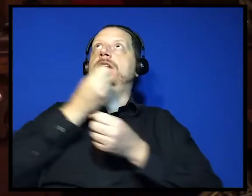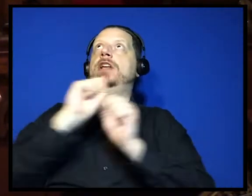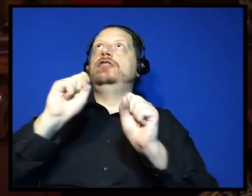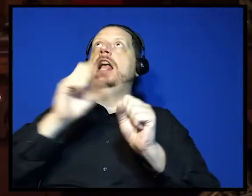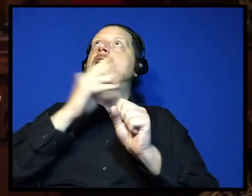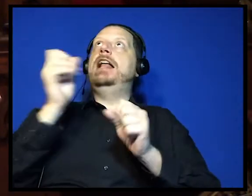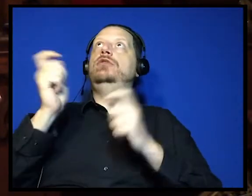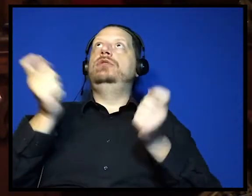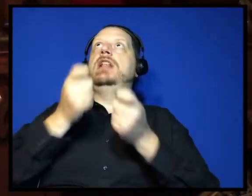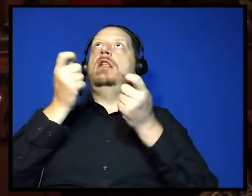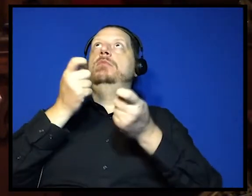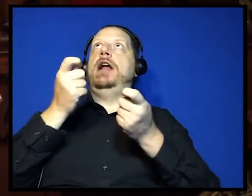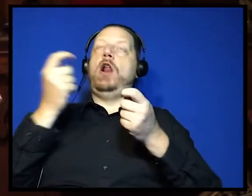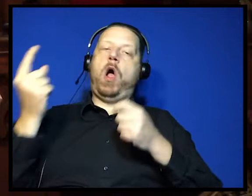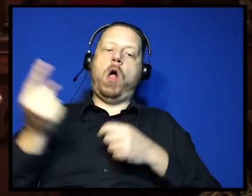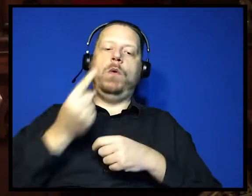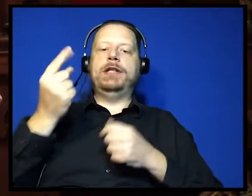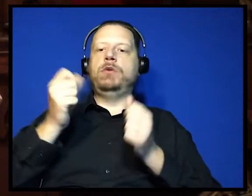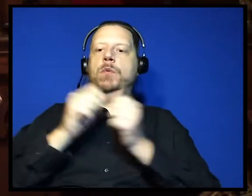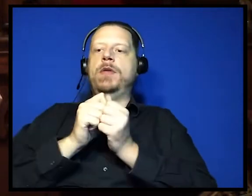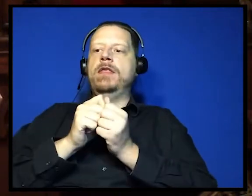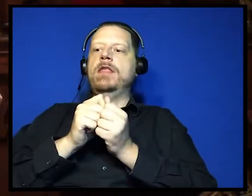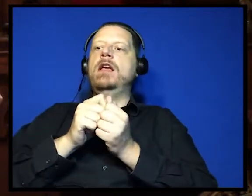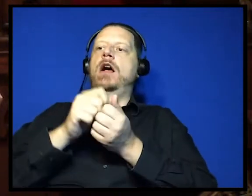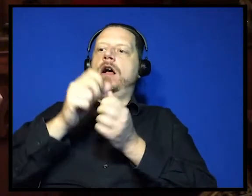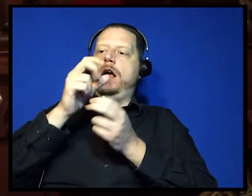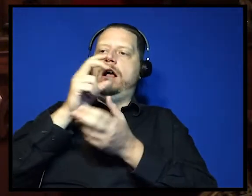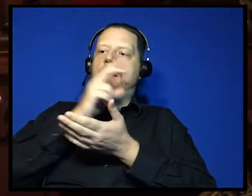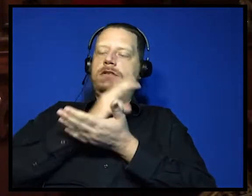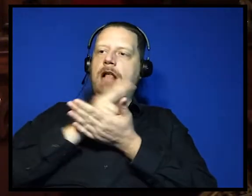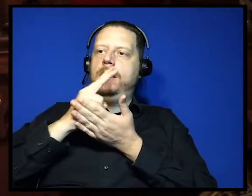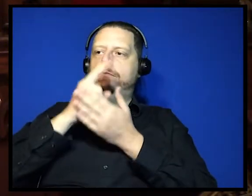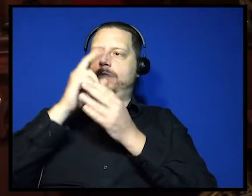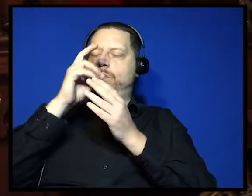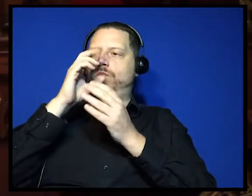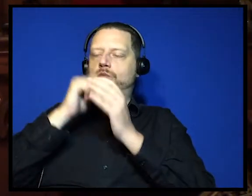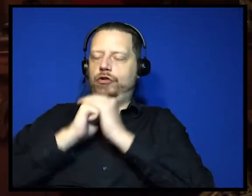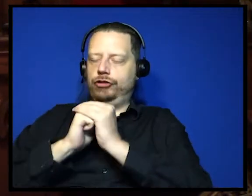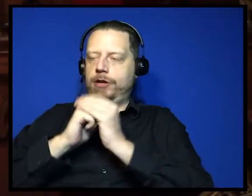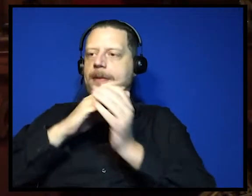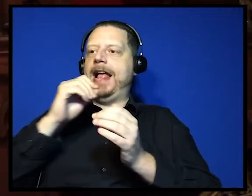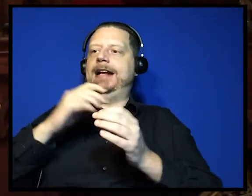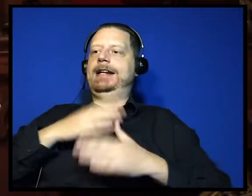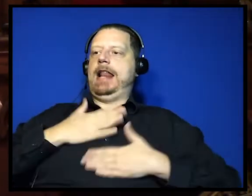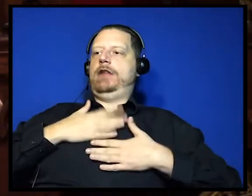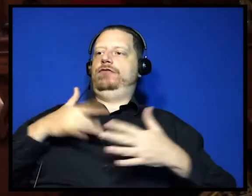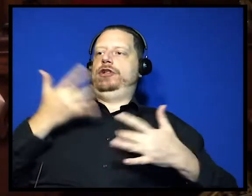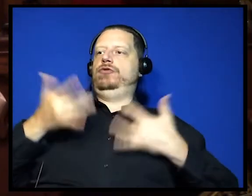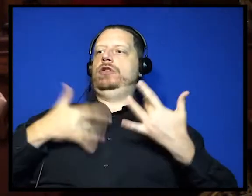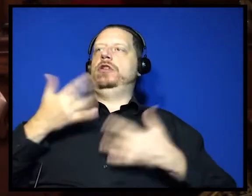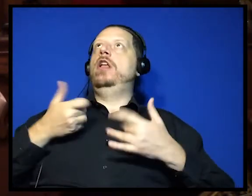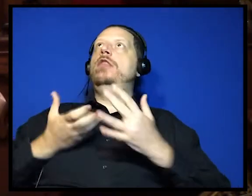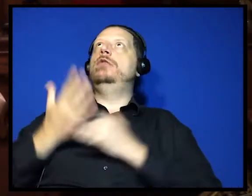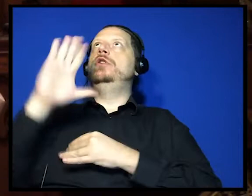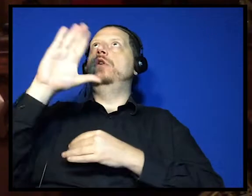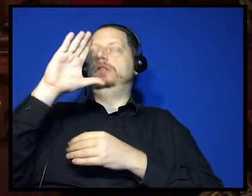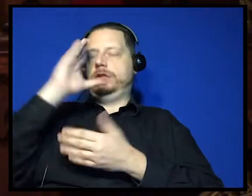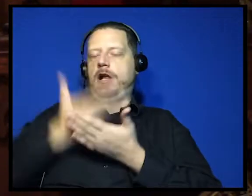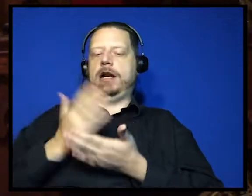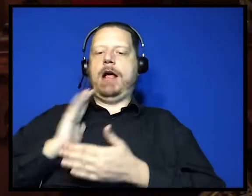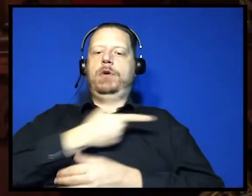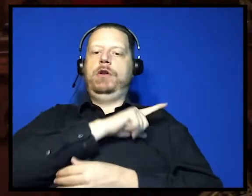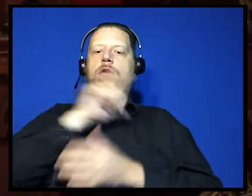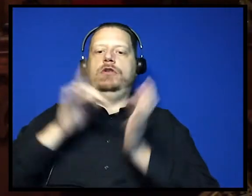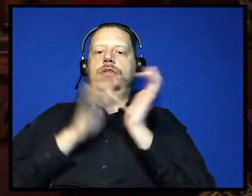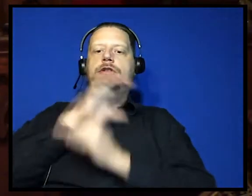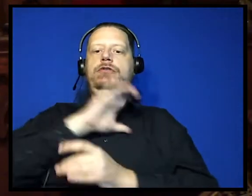and to celebrate them always with solemn worship and glad rejoicing. Through our Lord Jesus Christ, your Son, who lives and